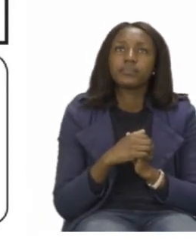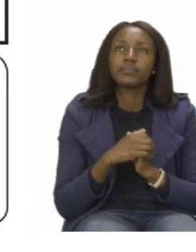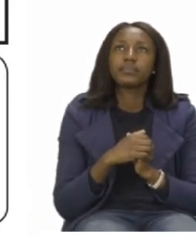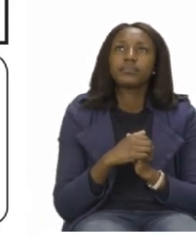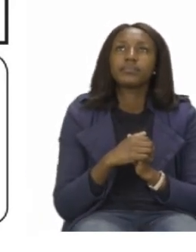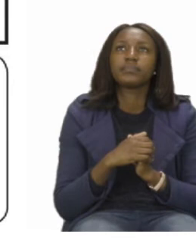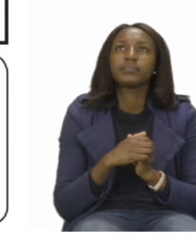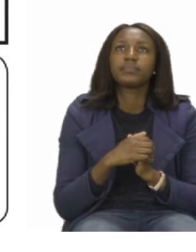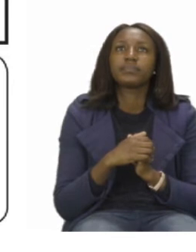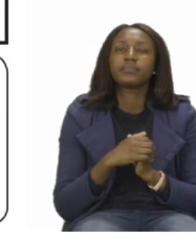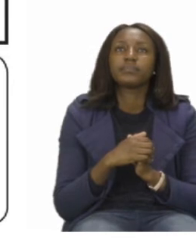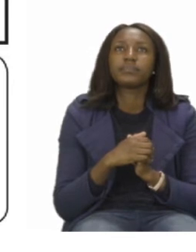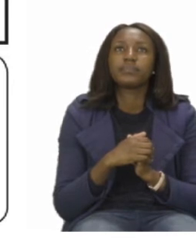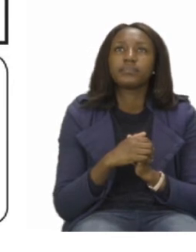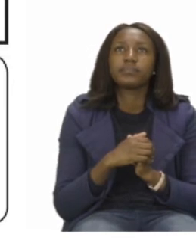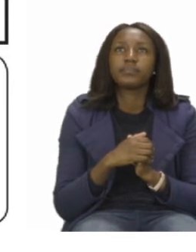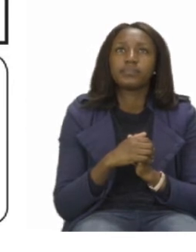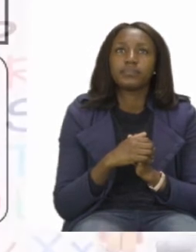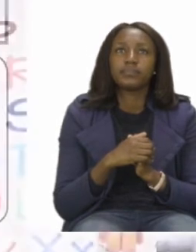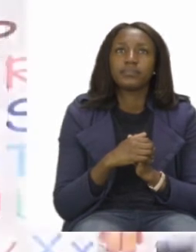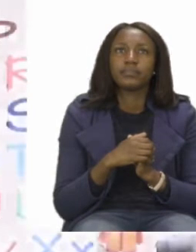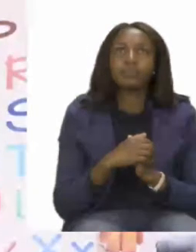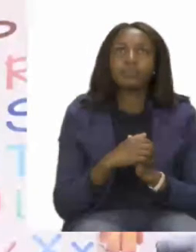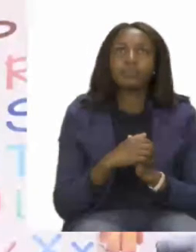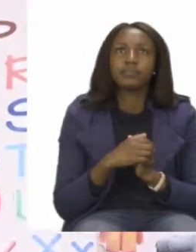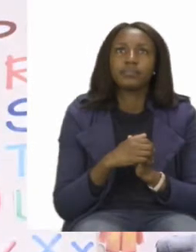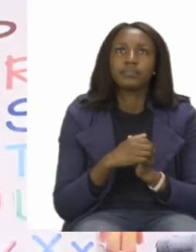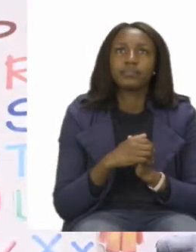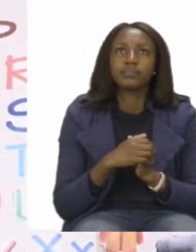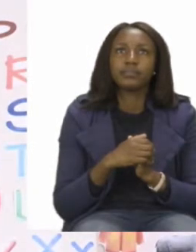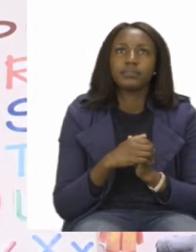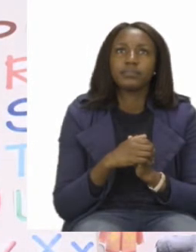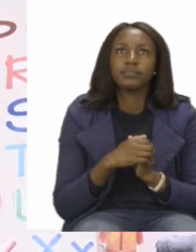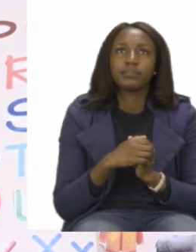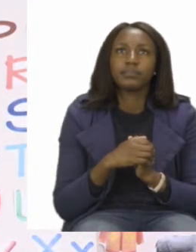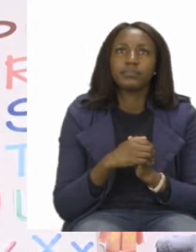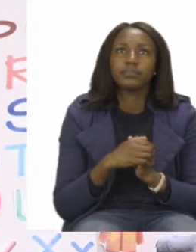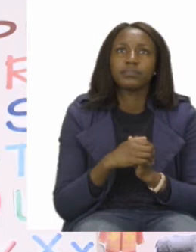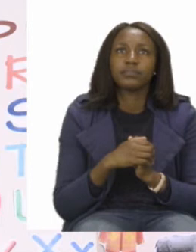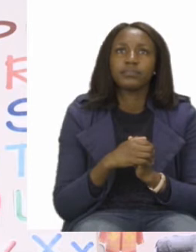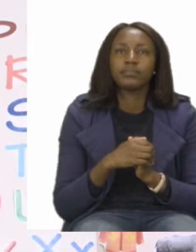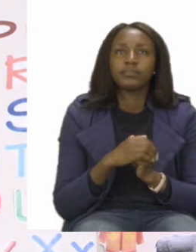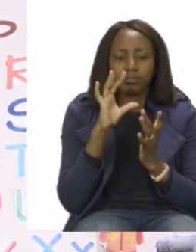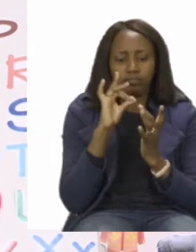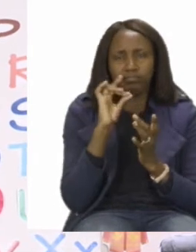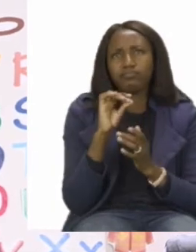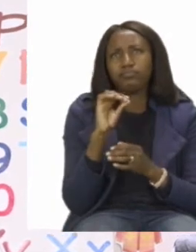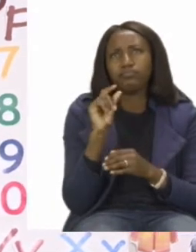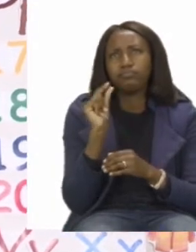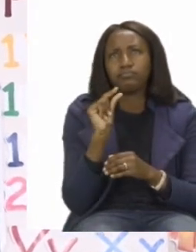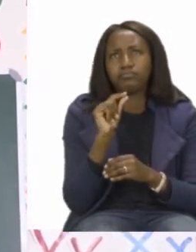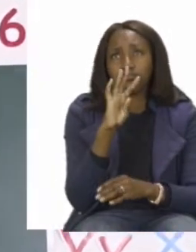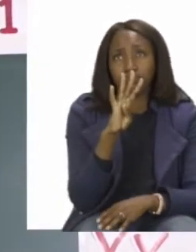come up with. Let's quickly have a look at the board. Now what I've done, I just took out these